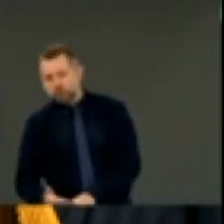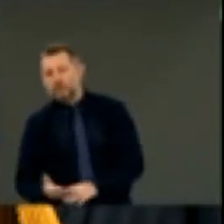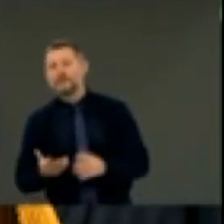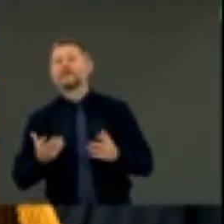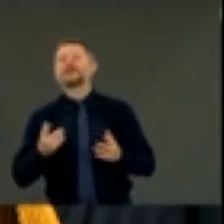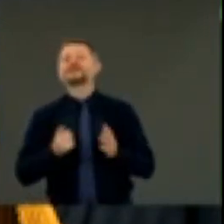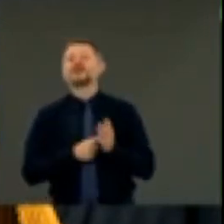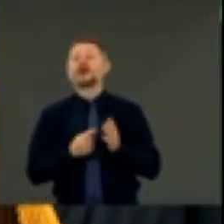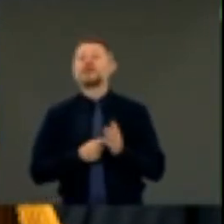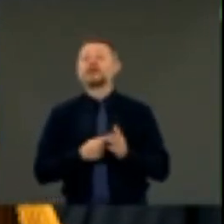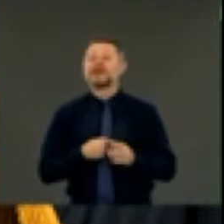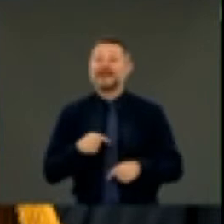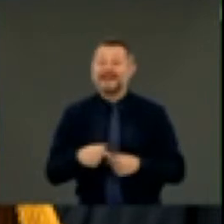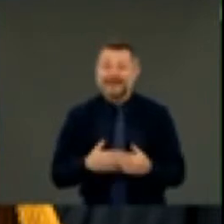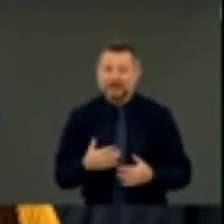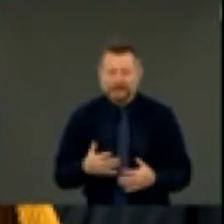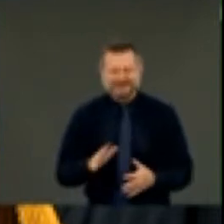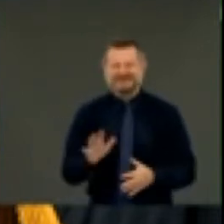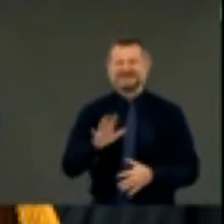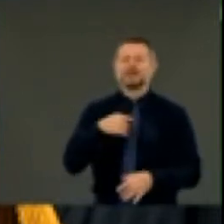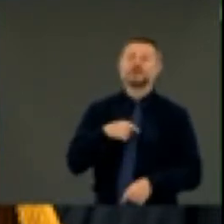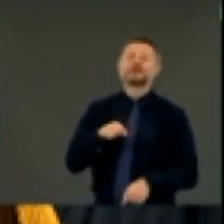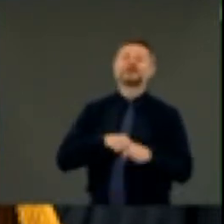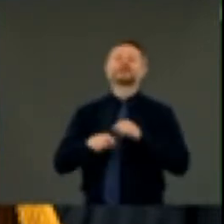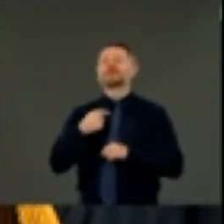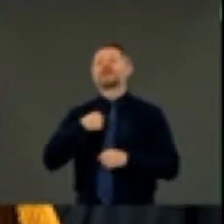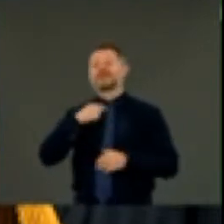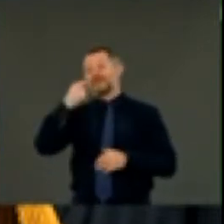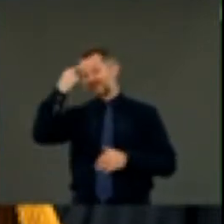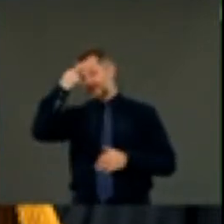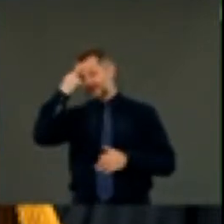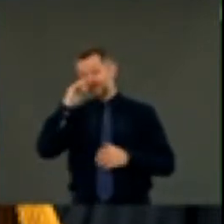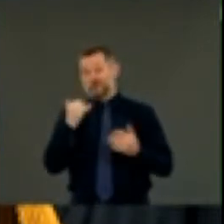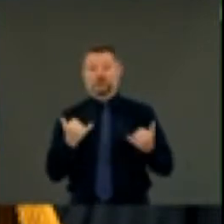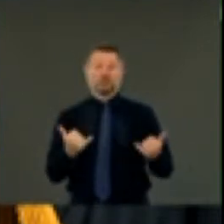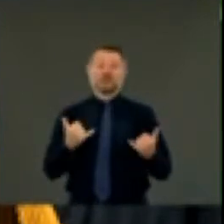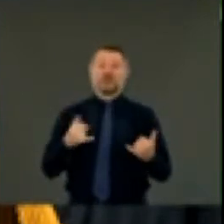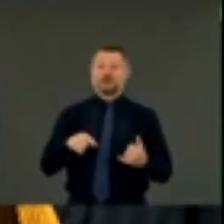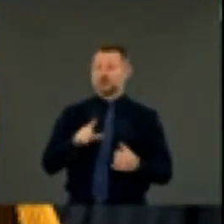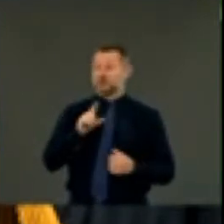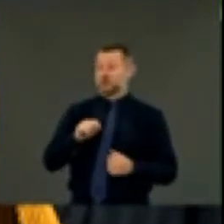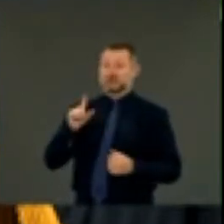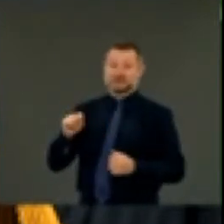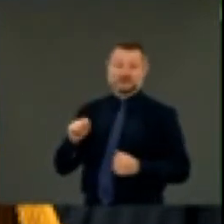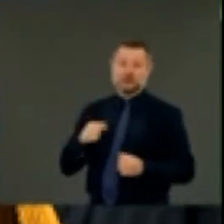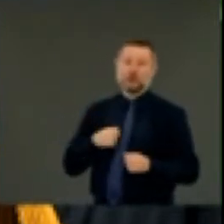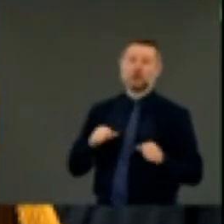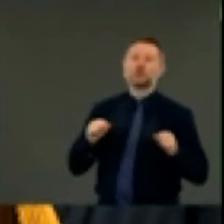backwards. But I think this is a period where we could see